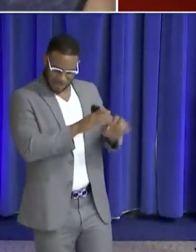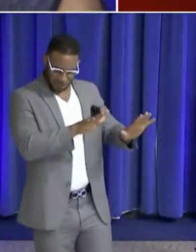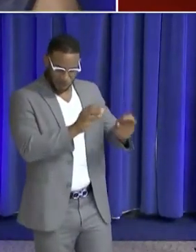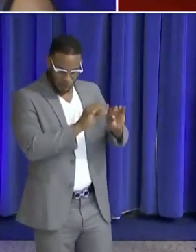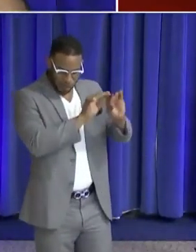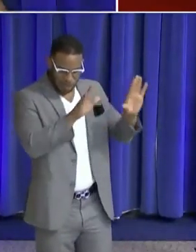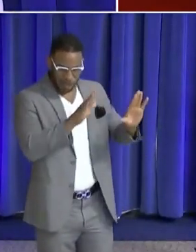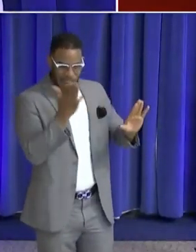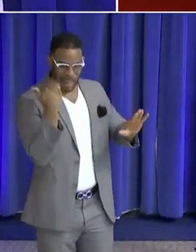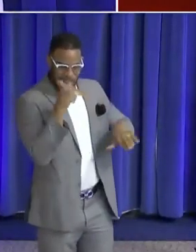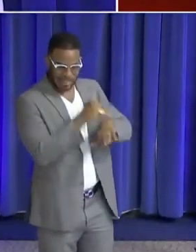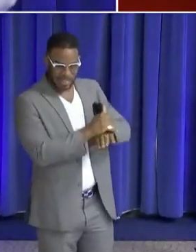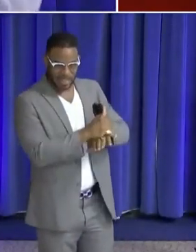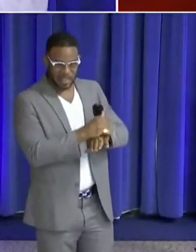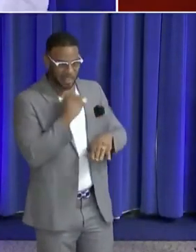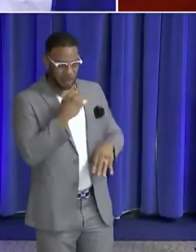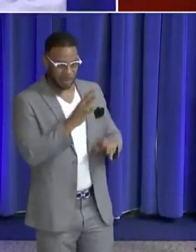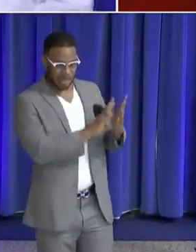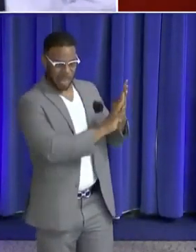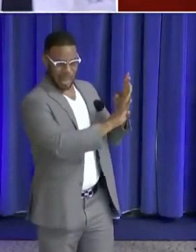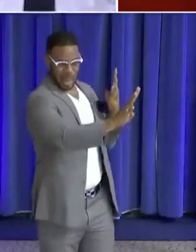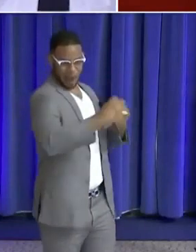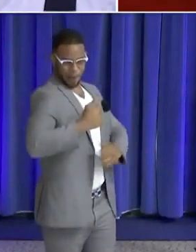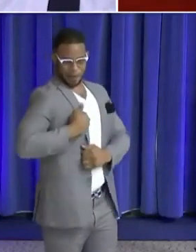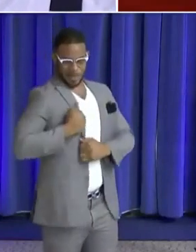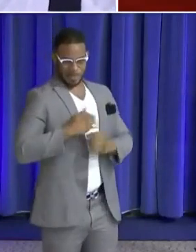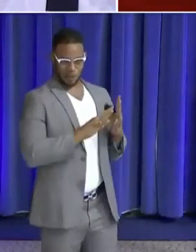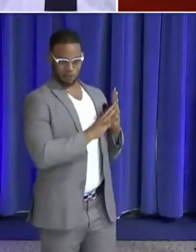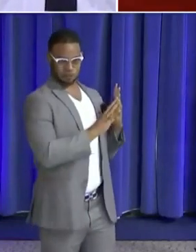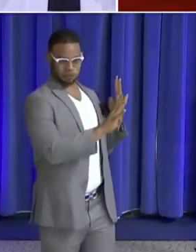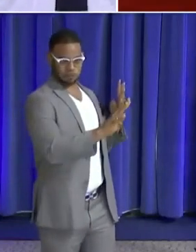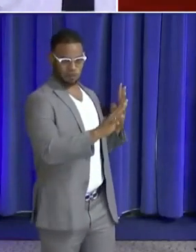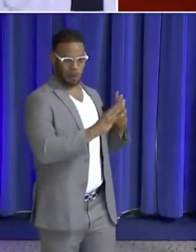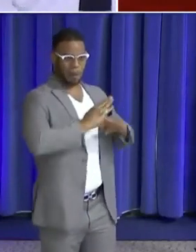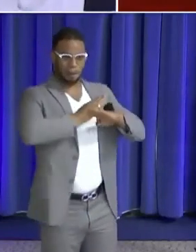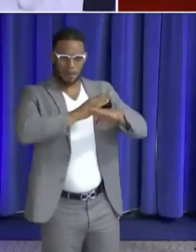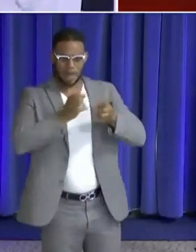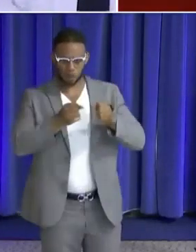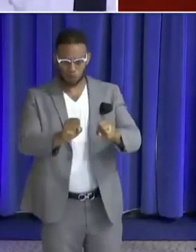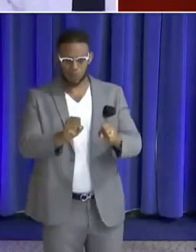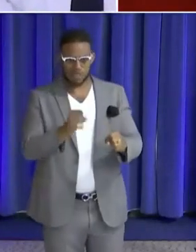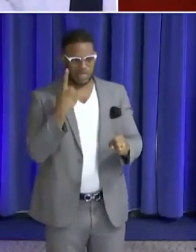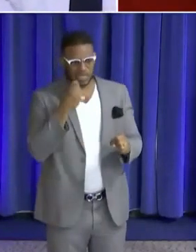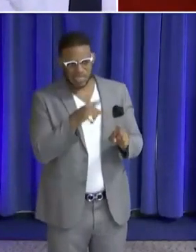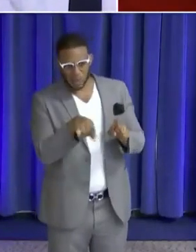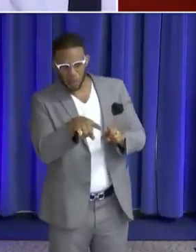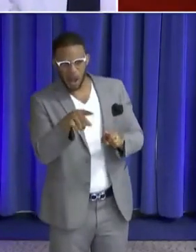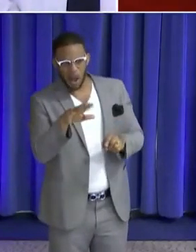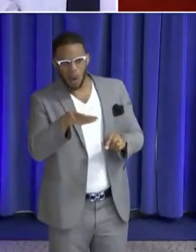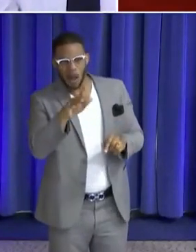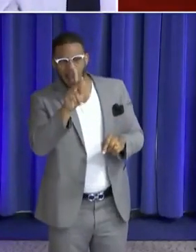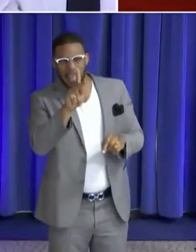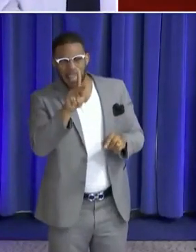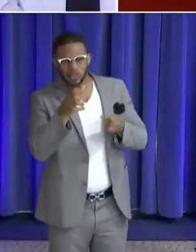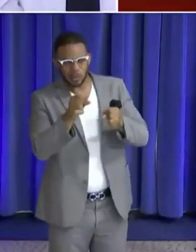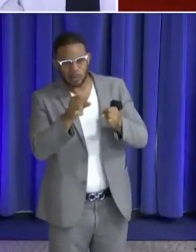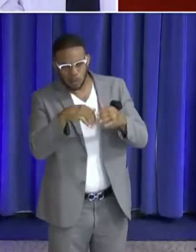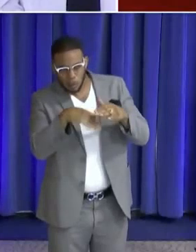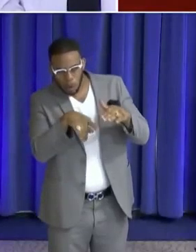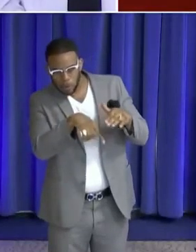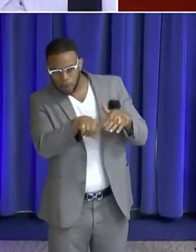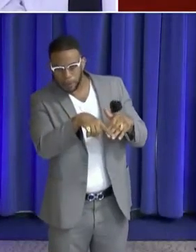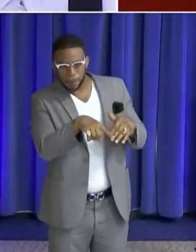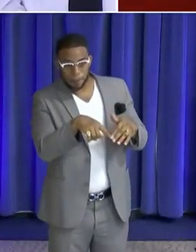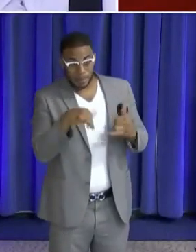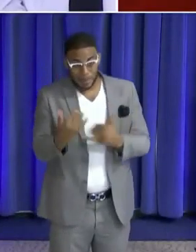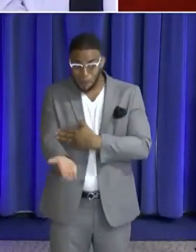there was a line of military officers blocking the streets just around K Street, and certainly below that.